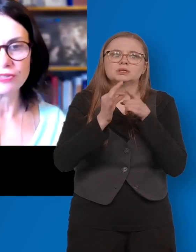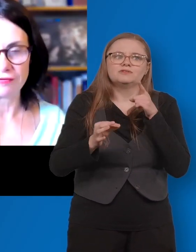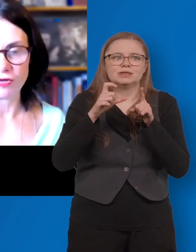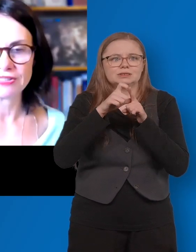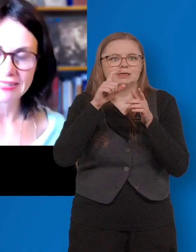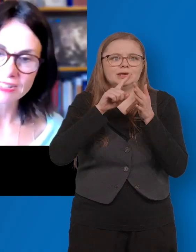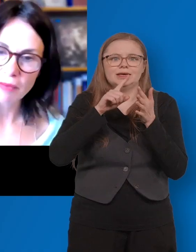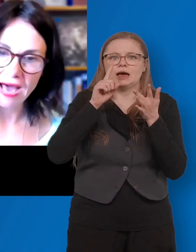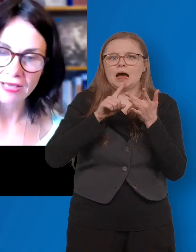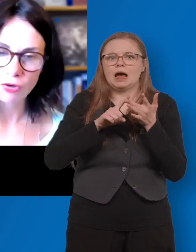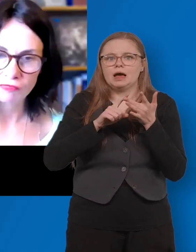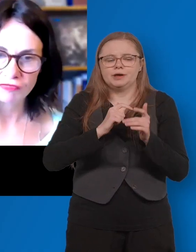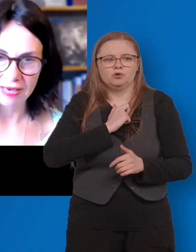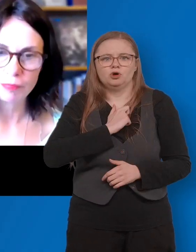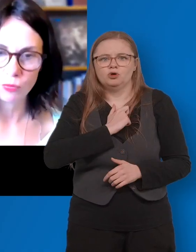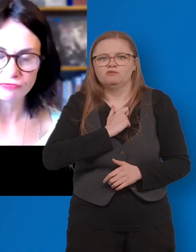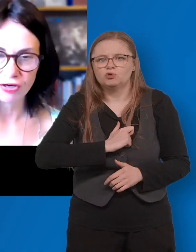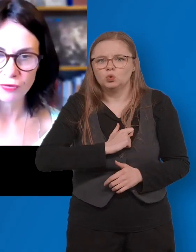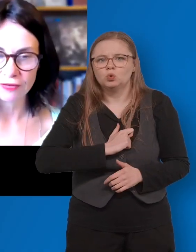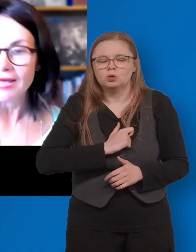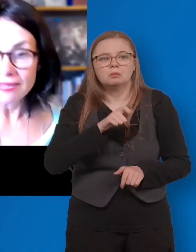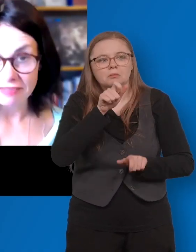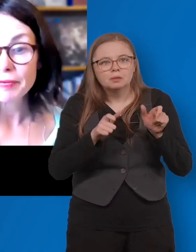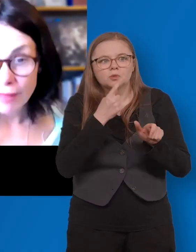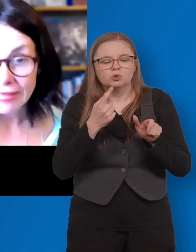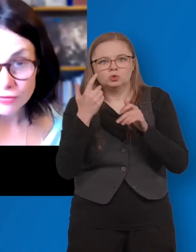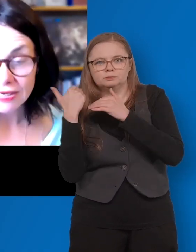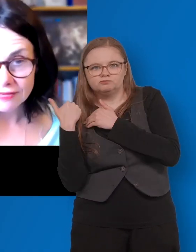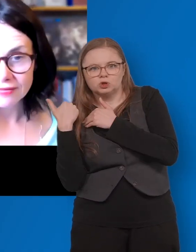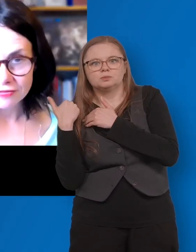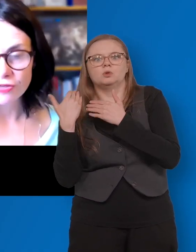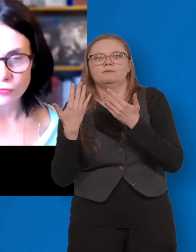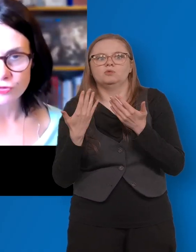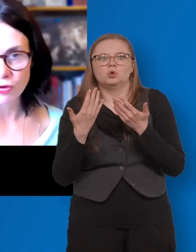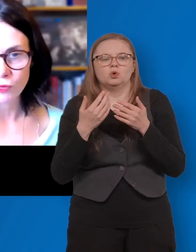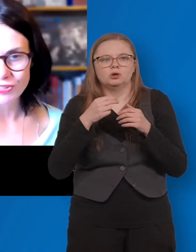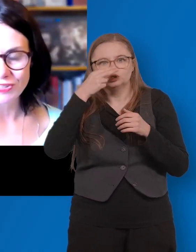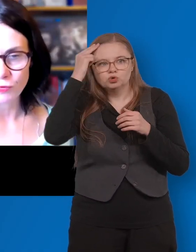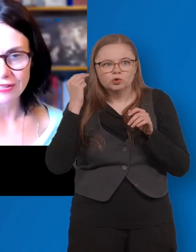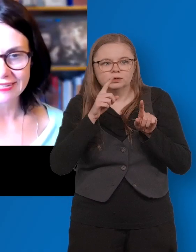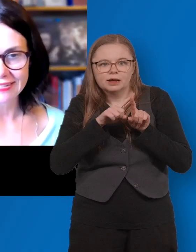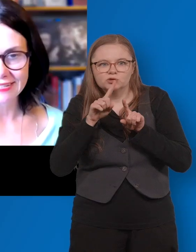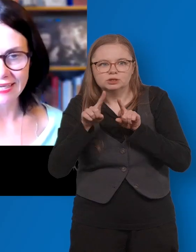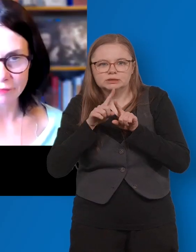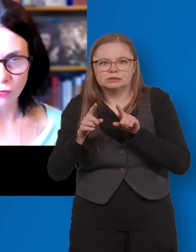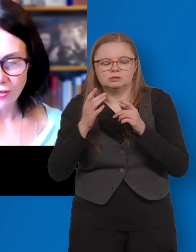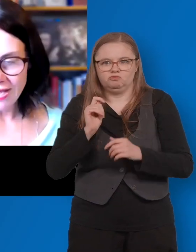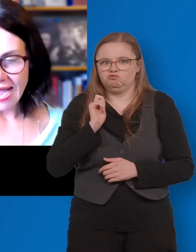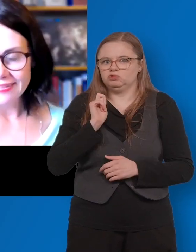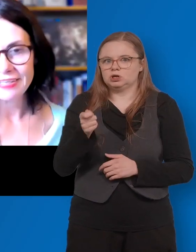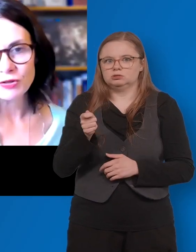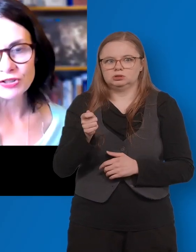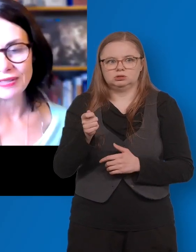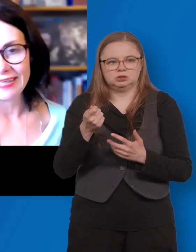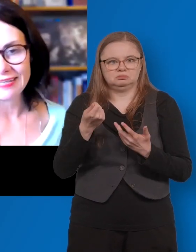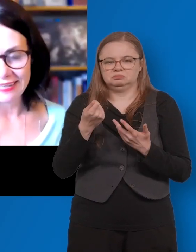had neurodiversity as part of their portfolio, they've been made redundant. Those roles don't exist anymore.